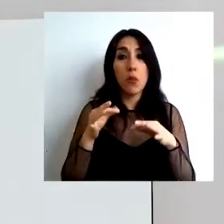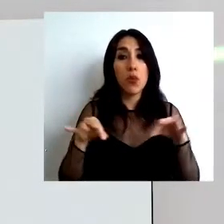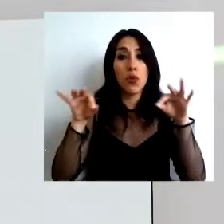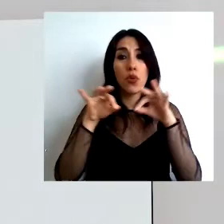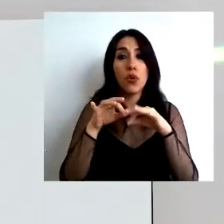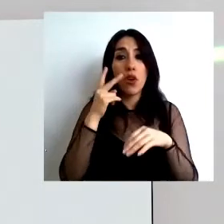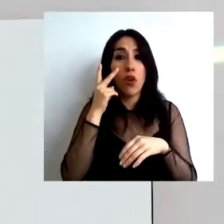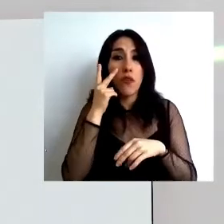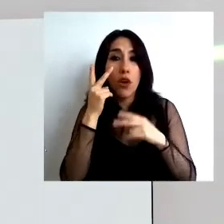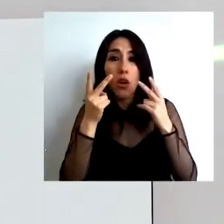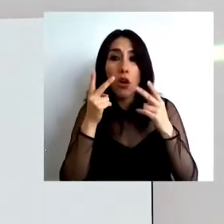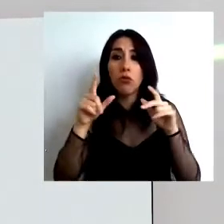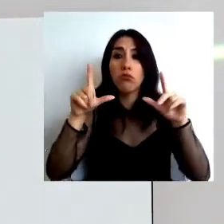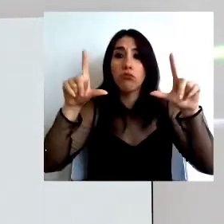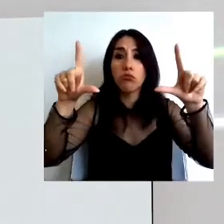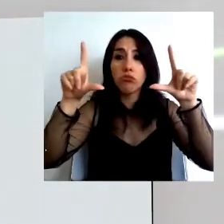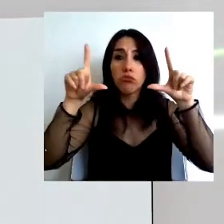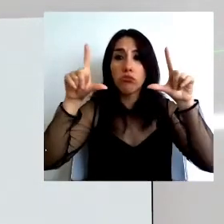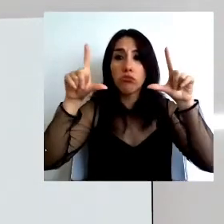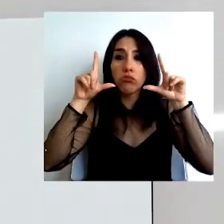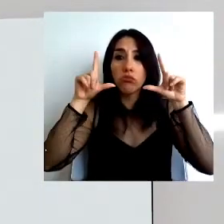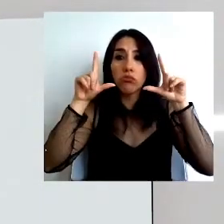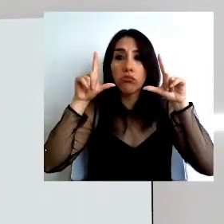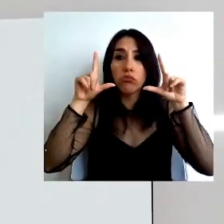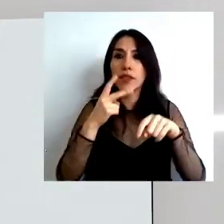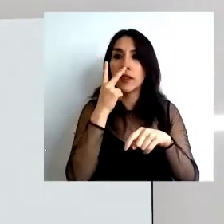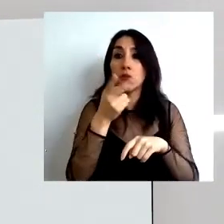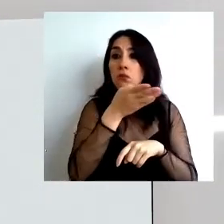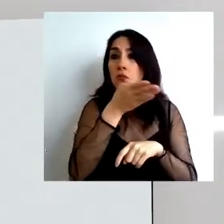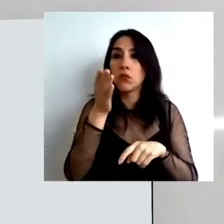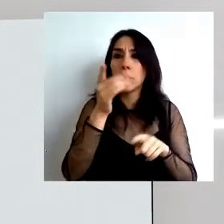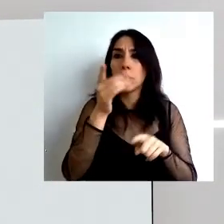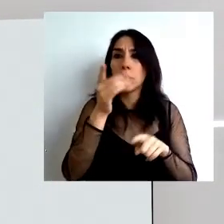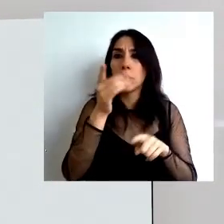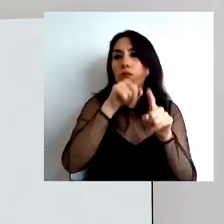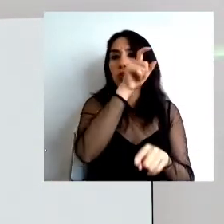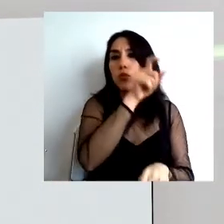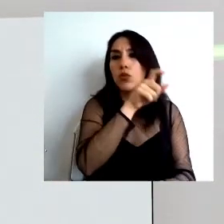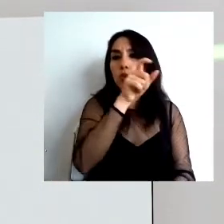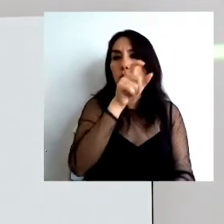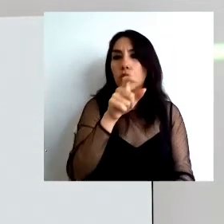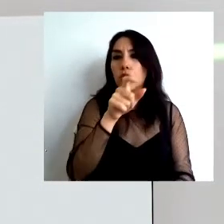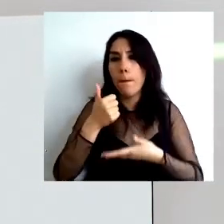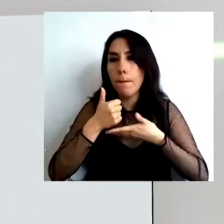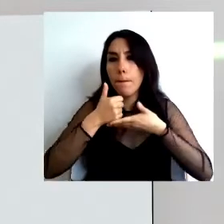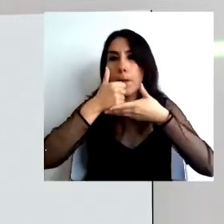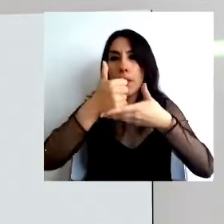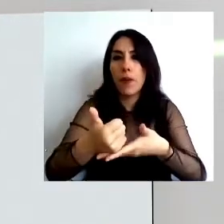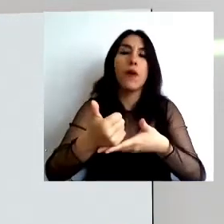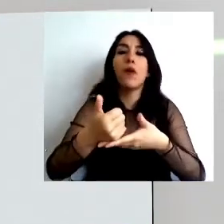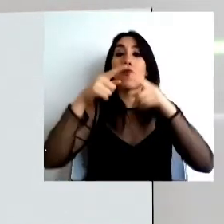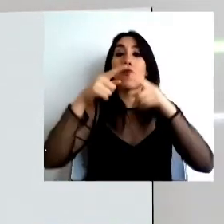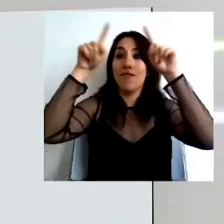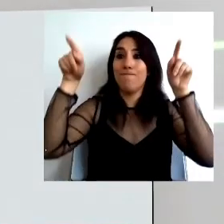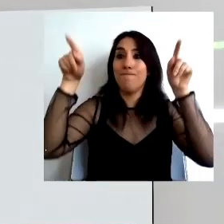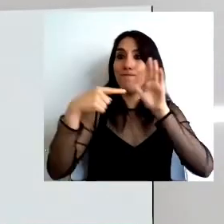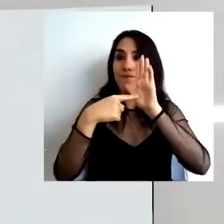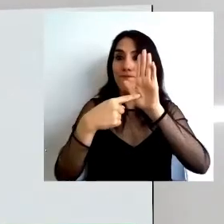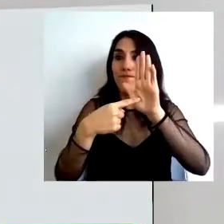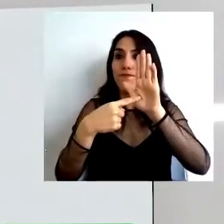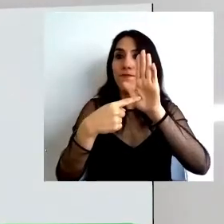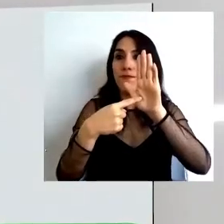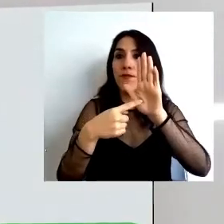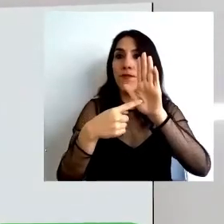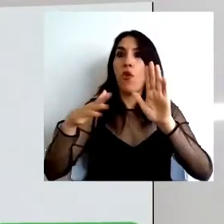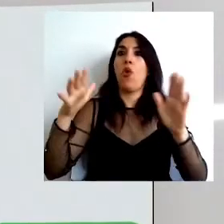actors in the system to achieve impact? And this graph also shows a so-called